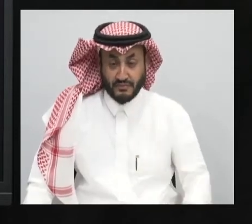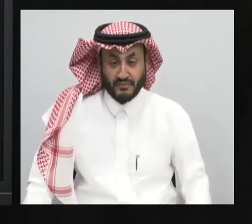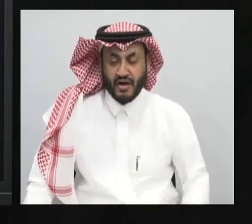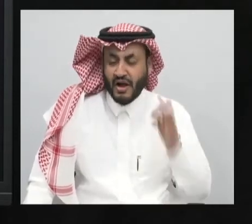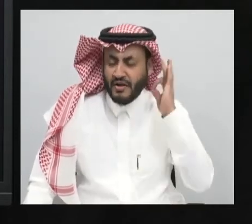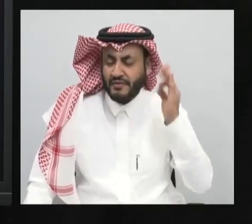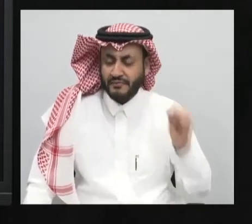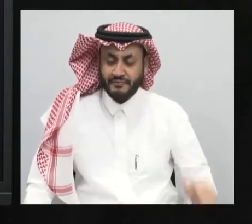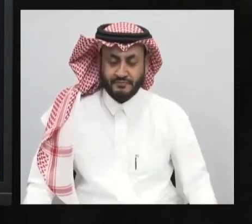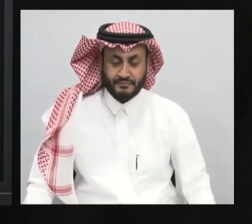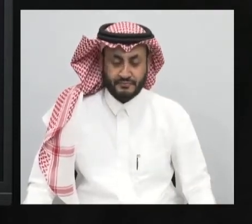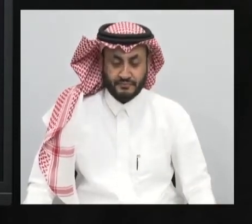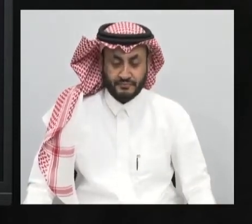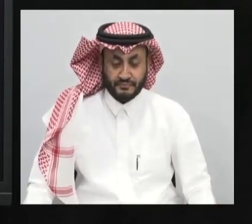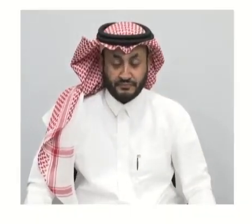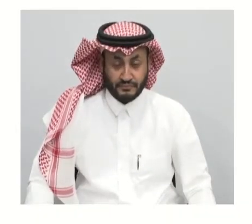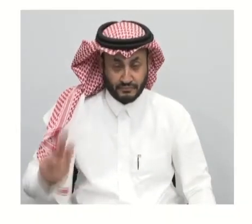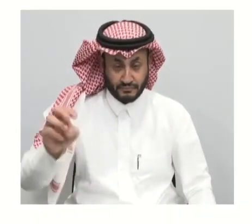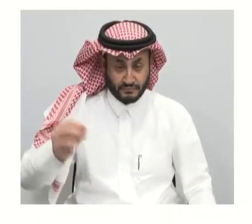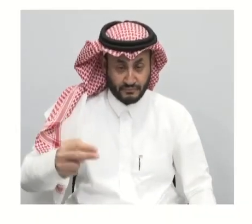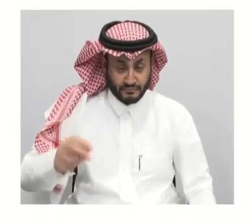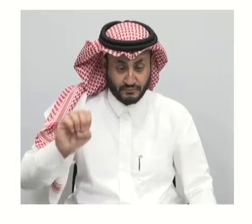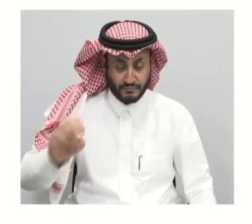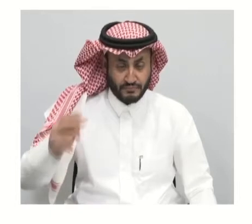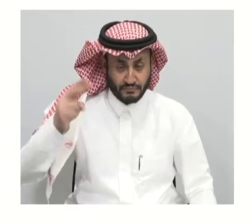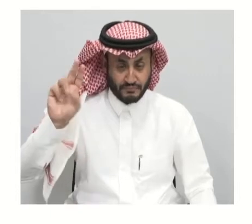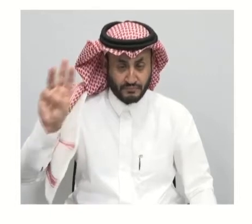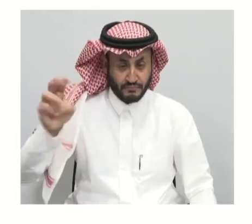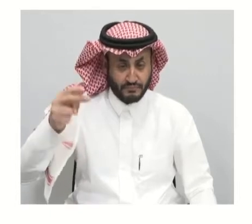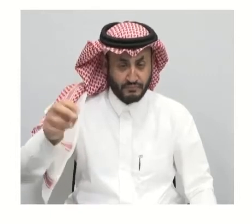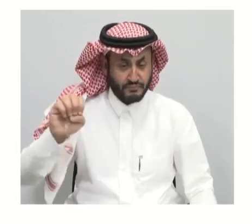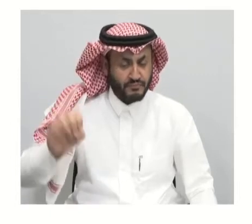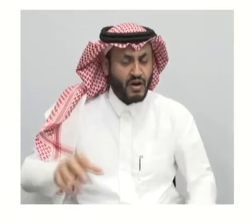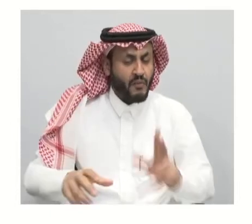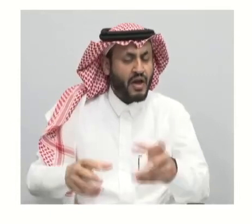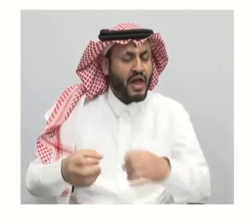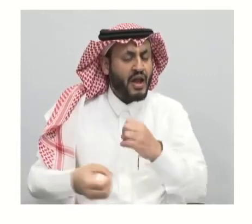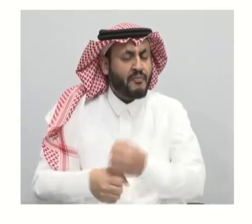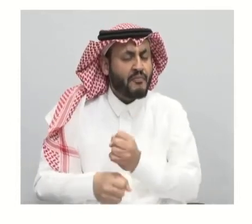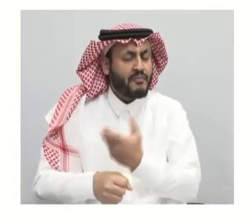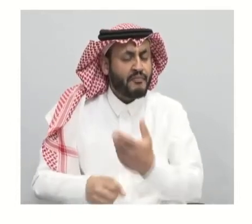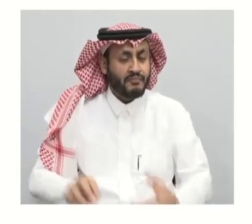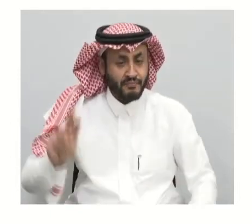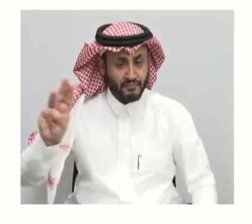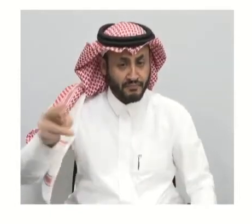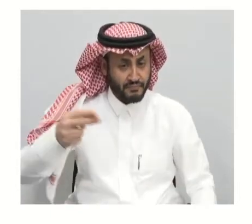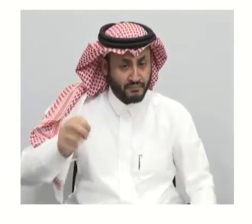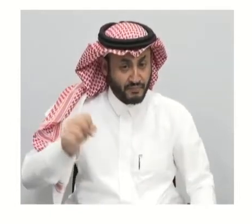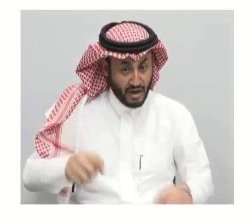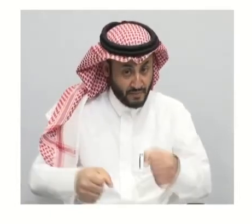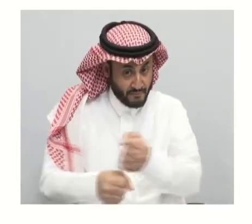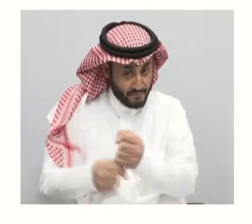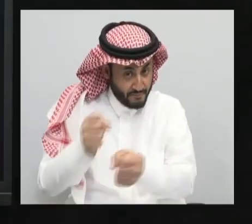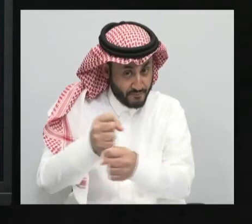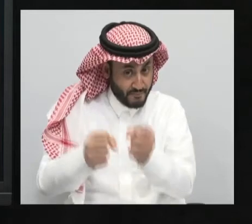listening, we can see who everywhere. We use who, which is part of our grammar. Do you